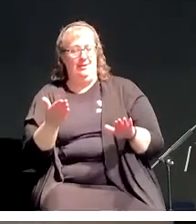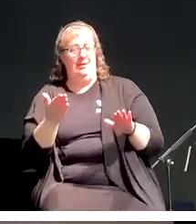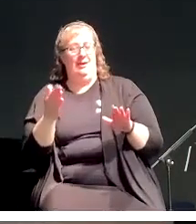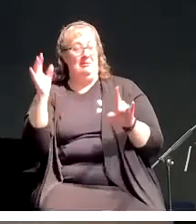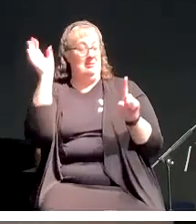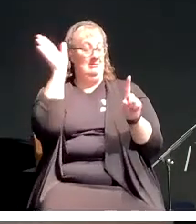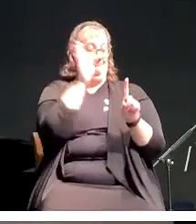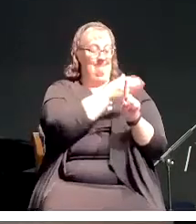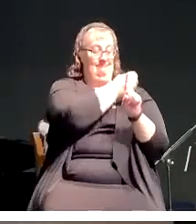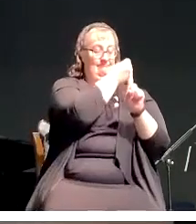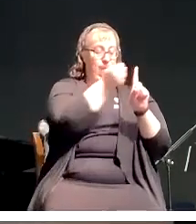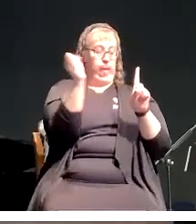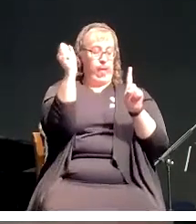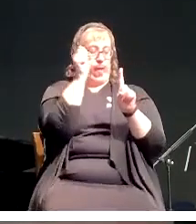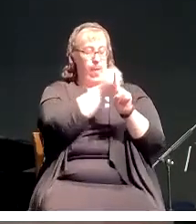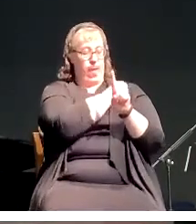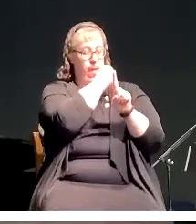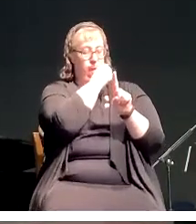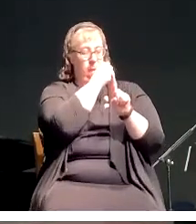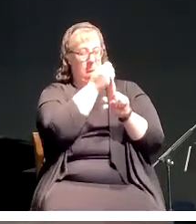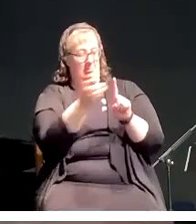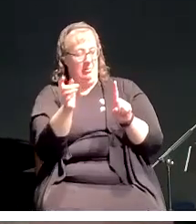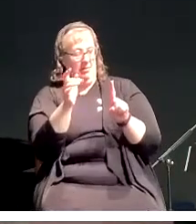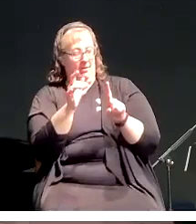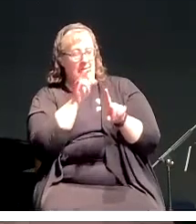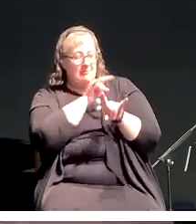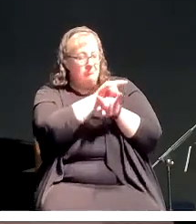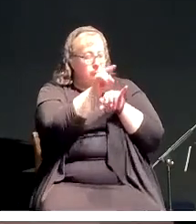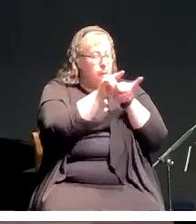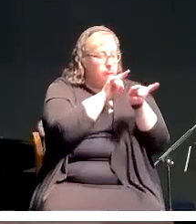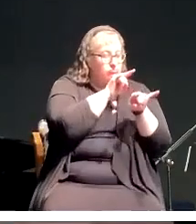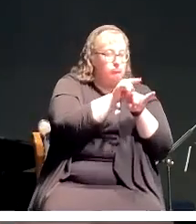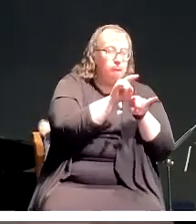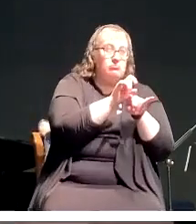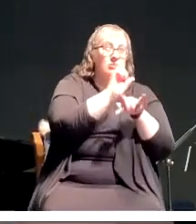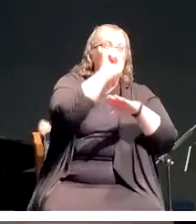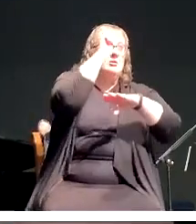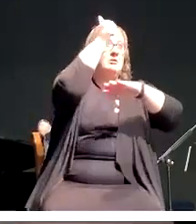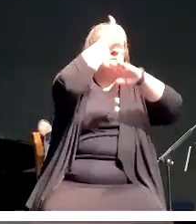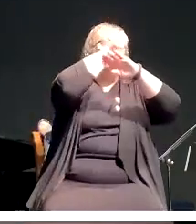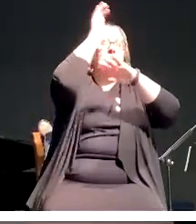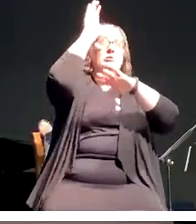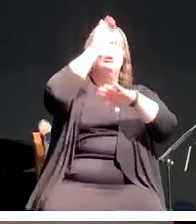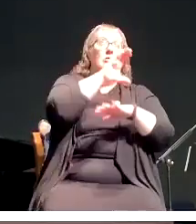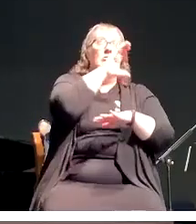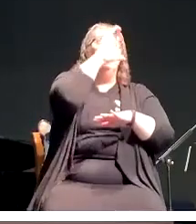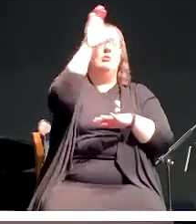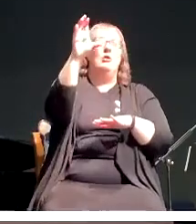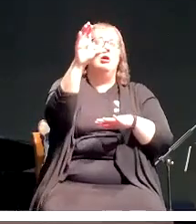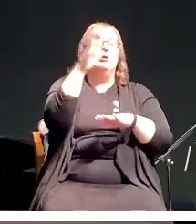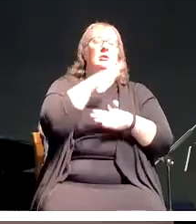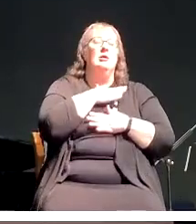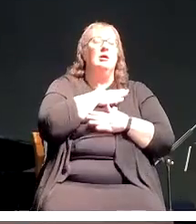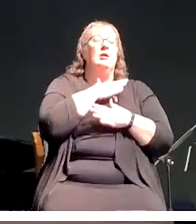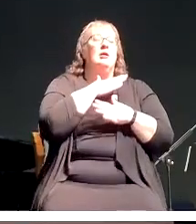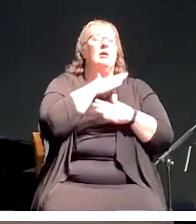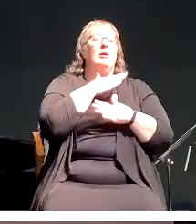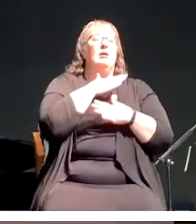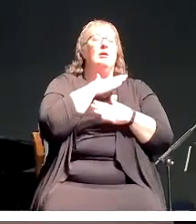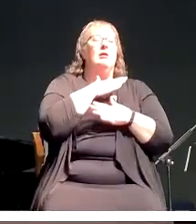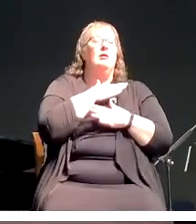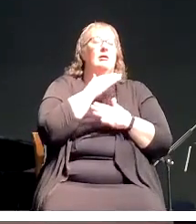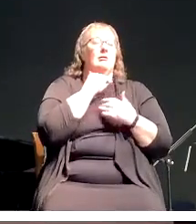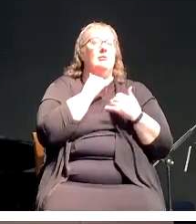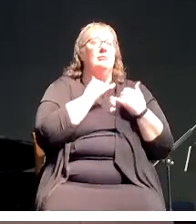beaten, humiliated, and then hung on a cross till he breathed his last breath. And that was all by